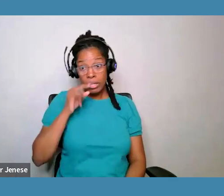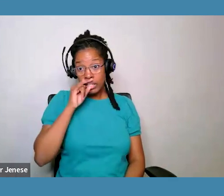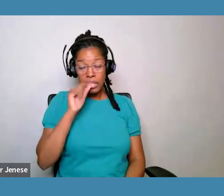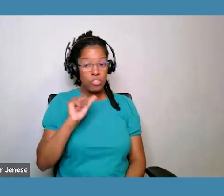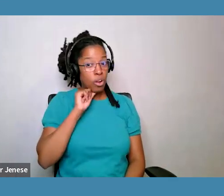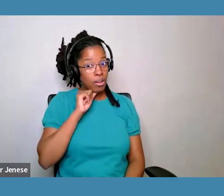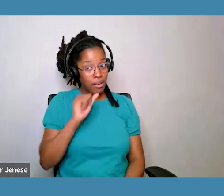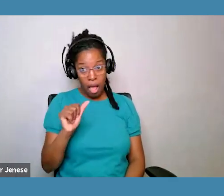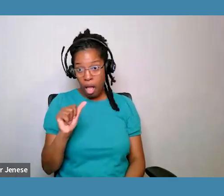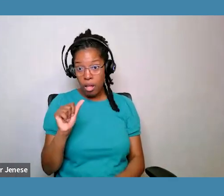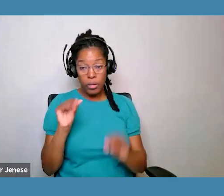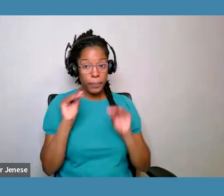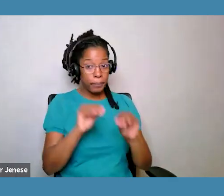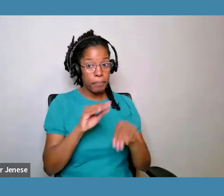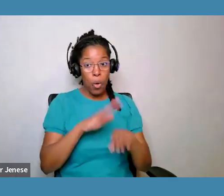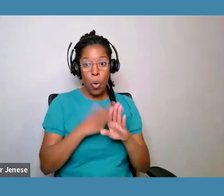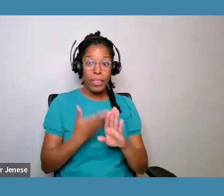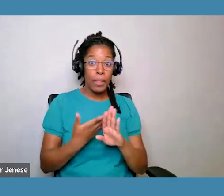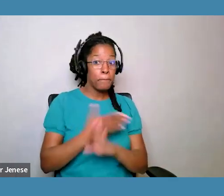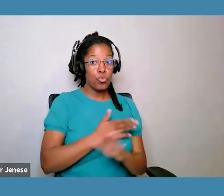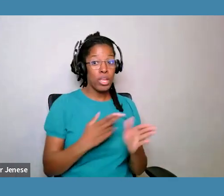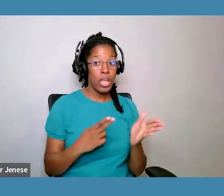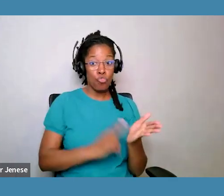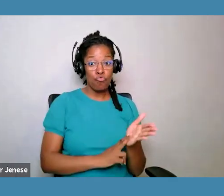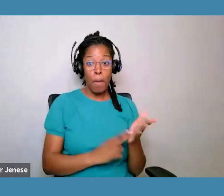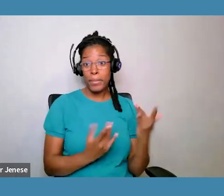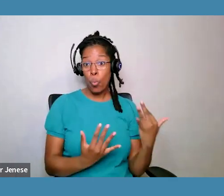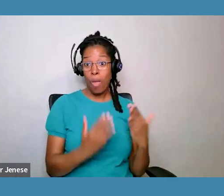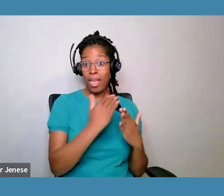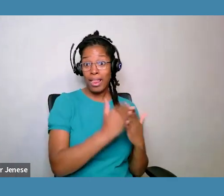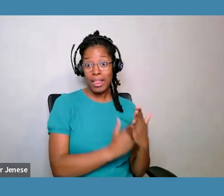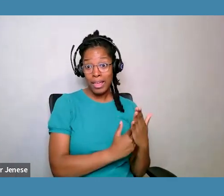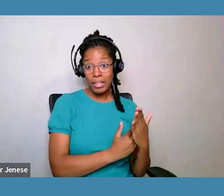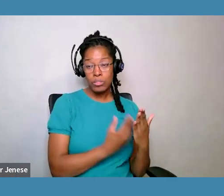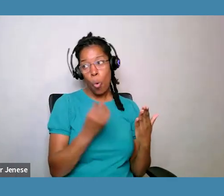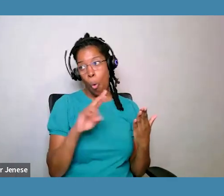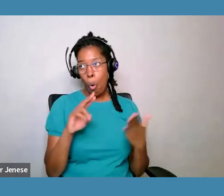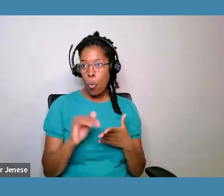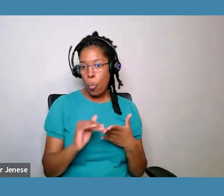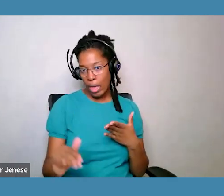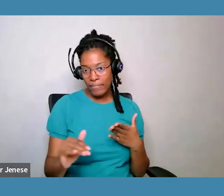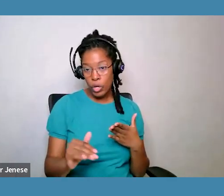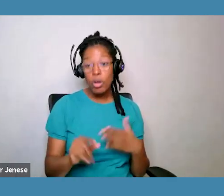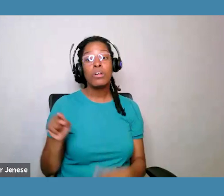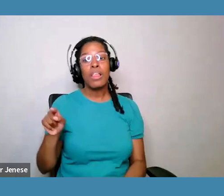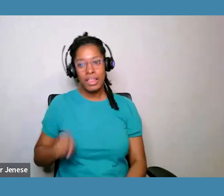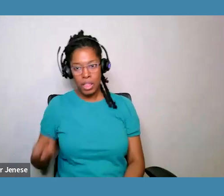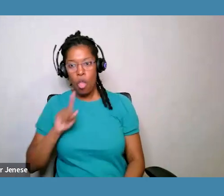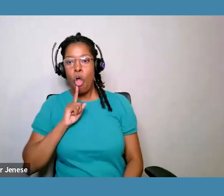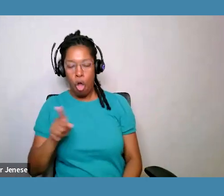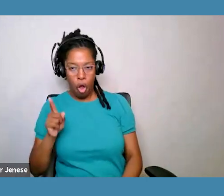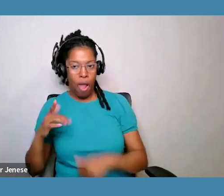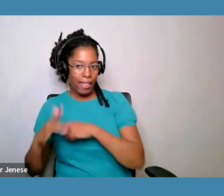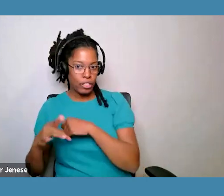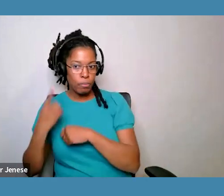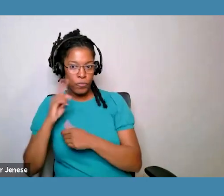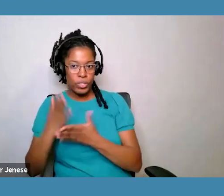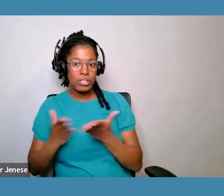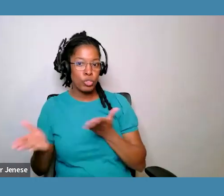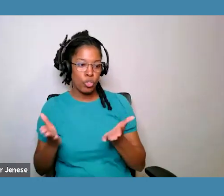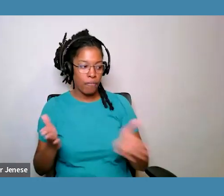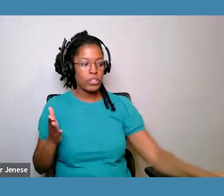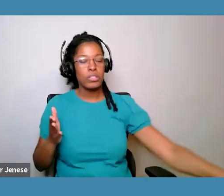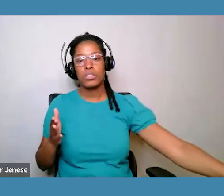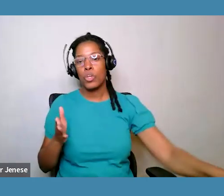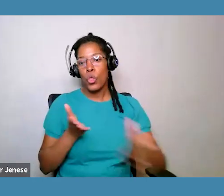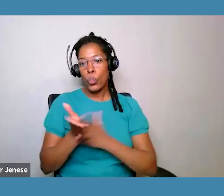placed on the pre-enrollment list, on the wait list, or on the waiver, they are eligible for some services through the agency,